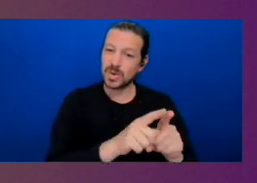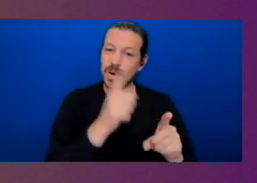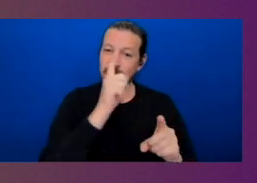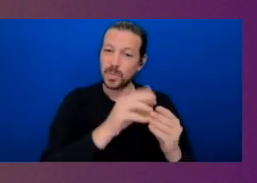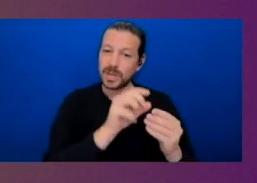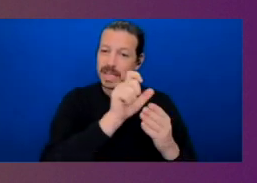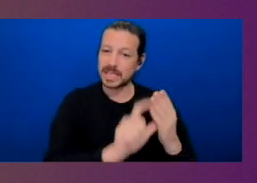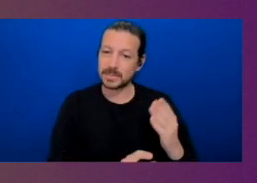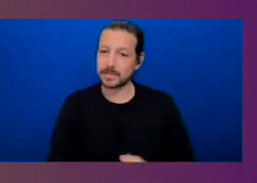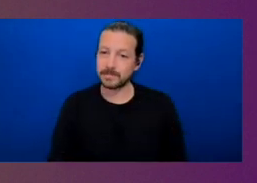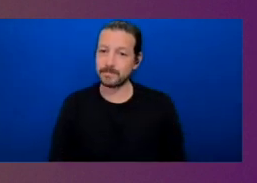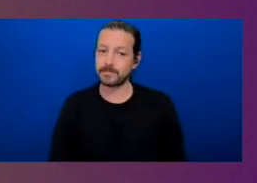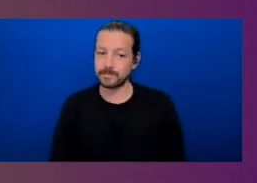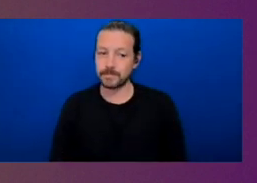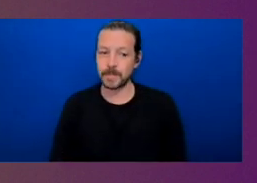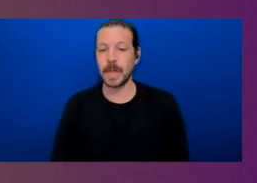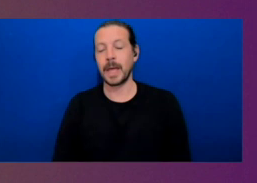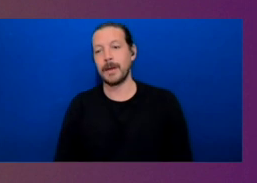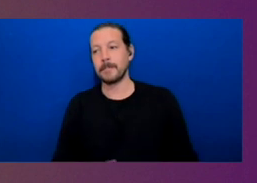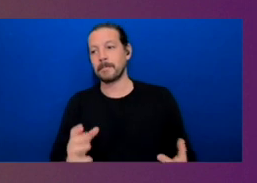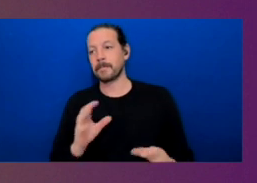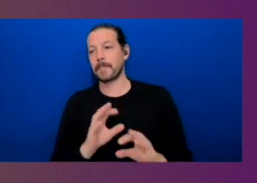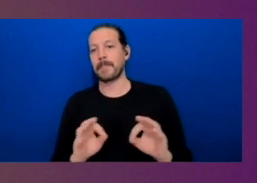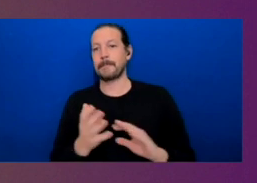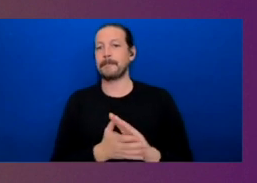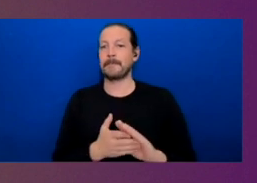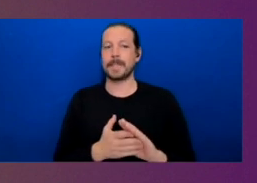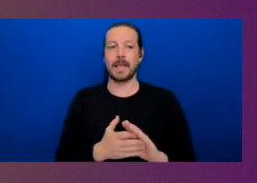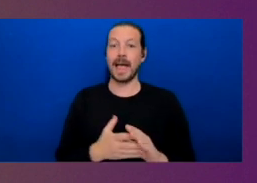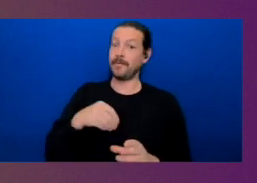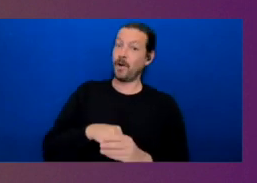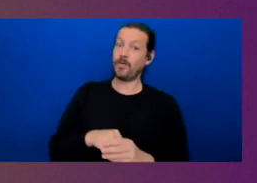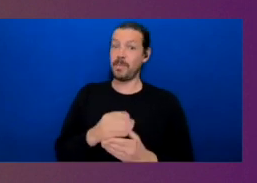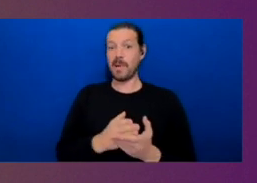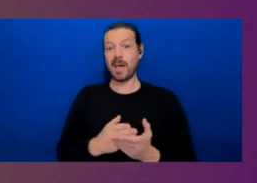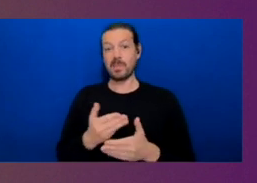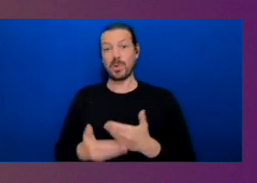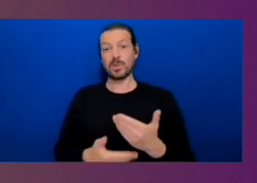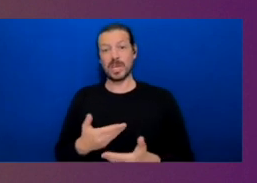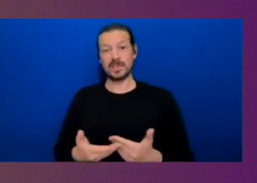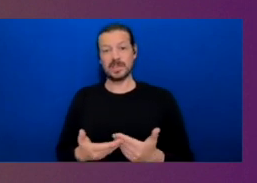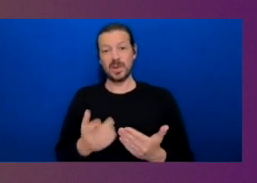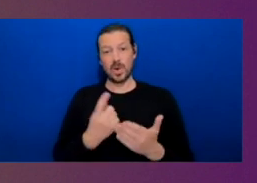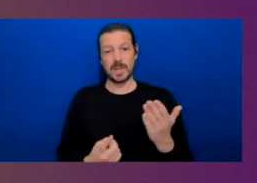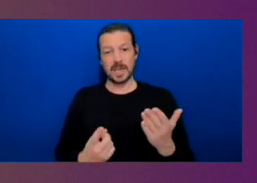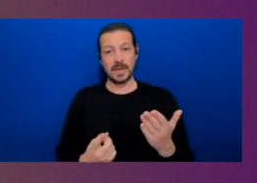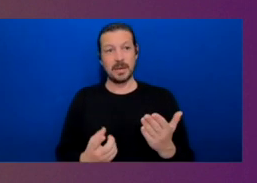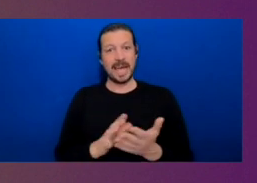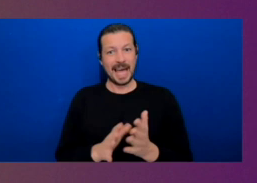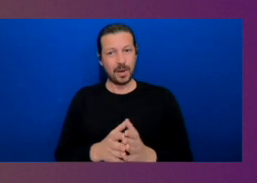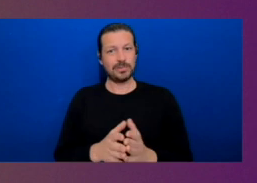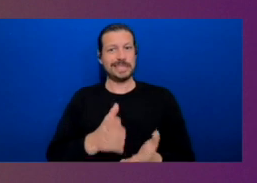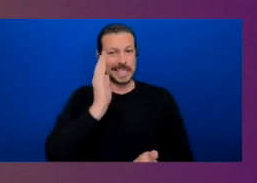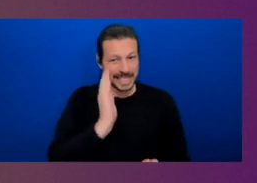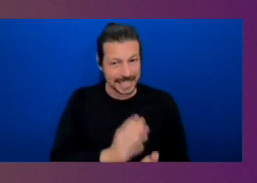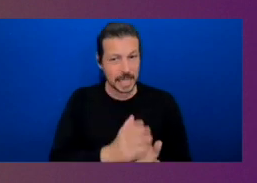of, not just kind of being involved in part of the process, but how do we actually see kind of genuine inclusion that actually